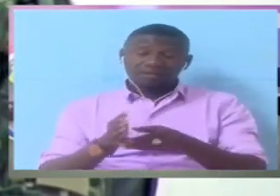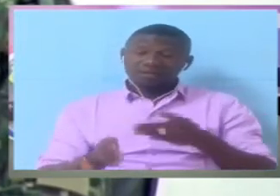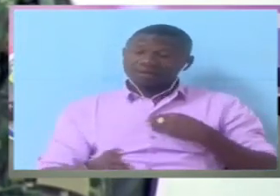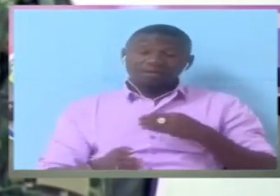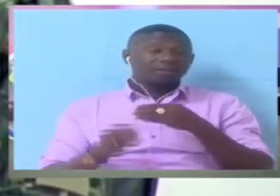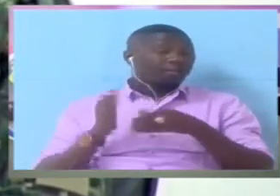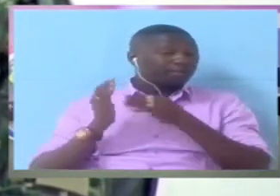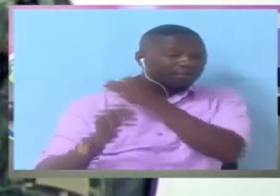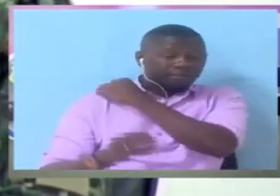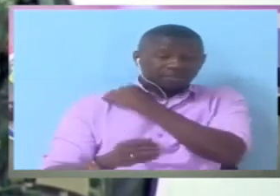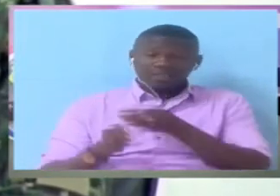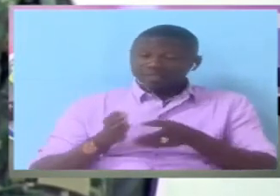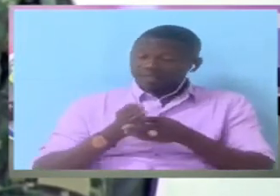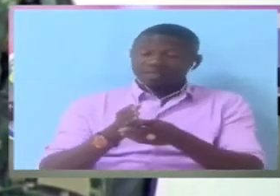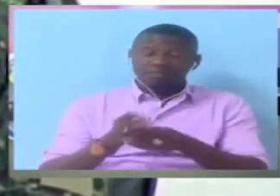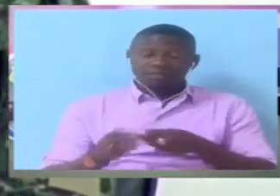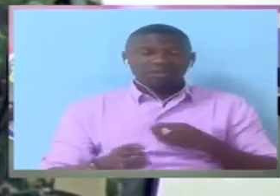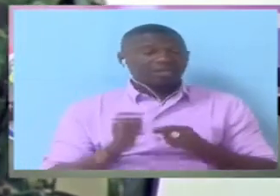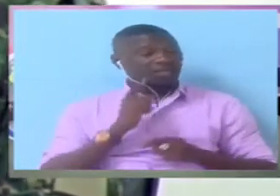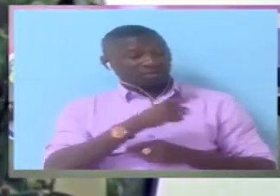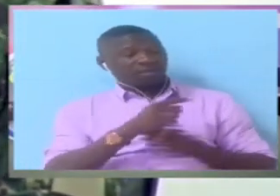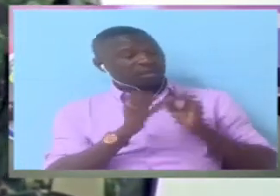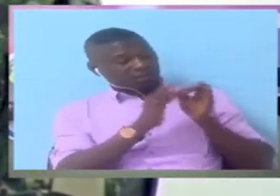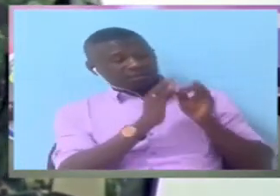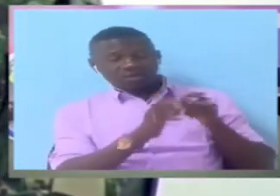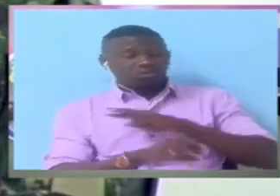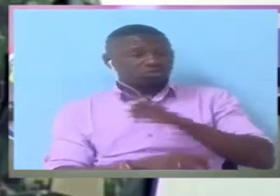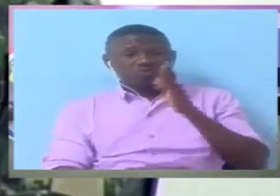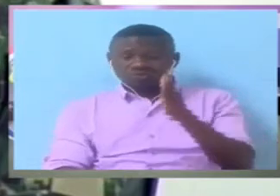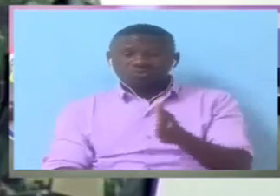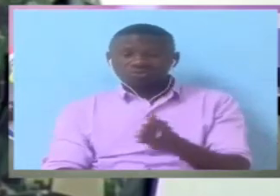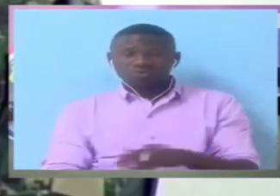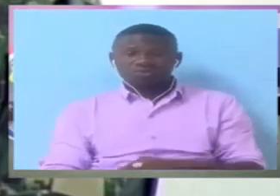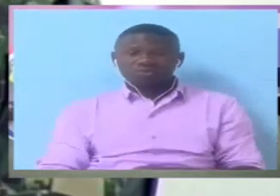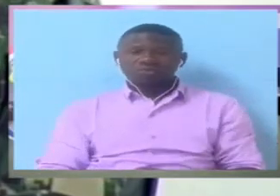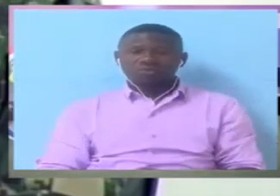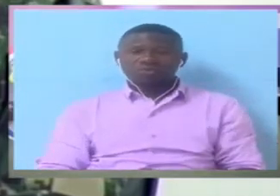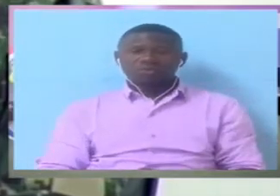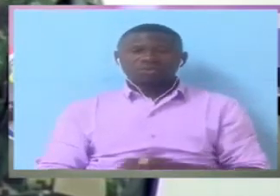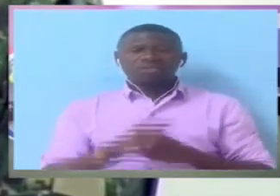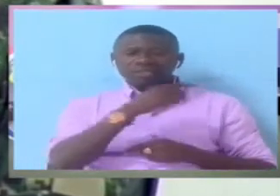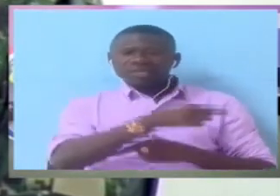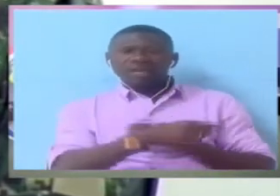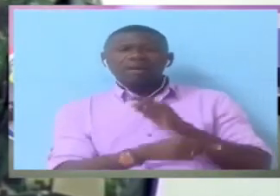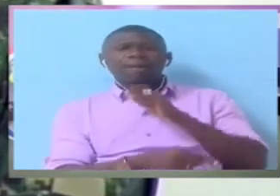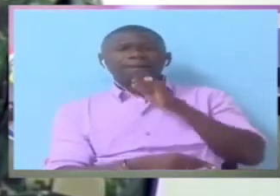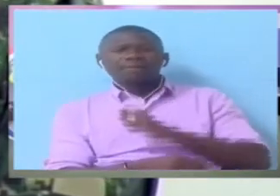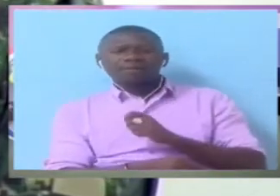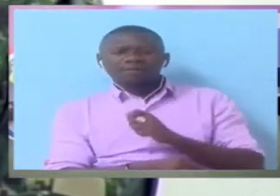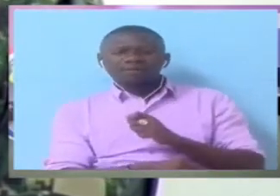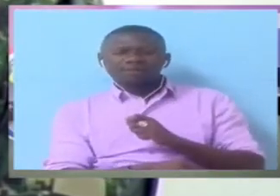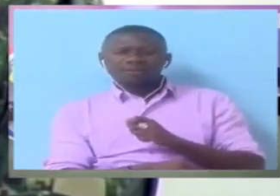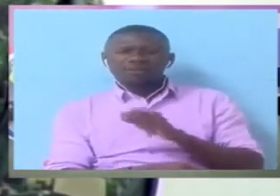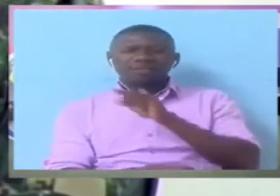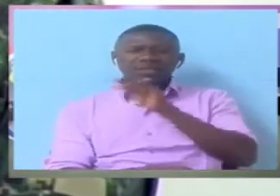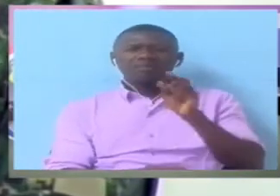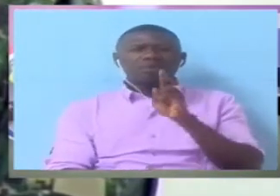that's not true. Who was the person? Huh? Who was the person? I'll come to that.